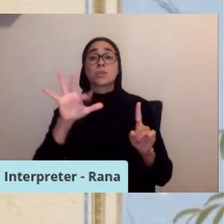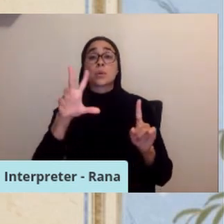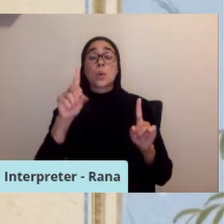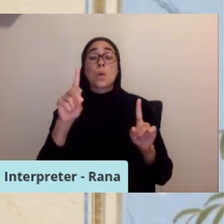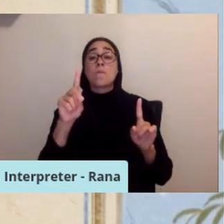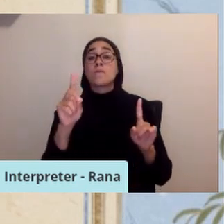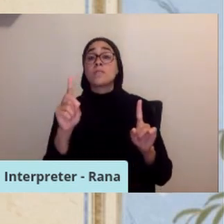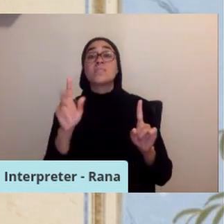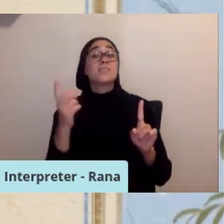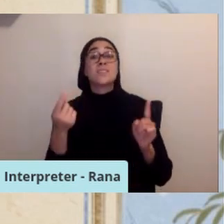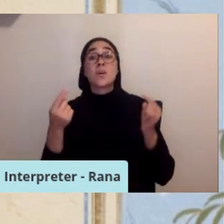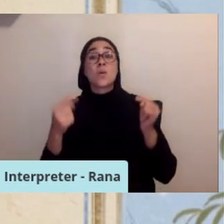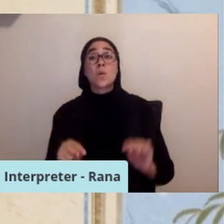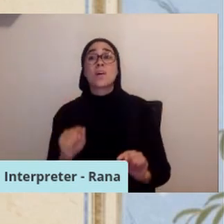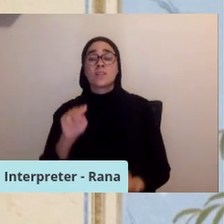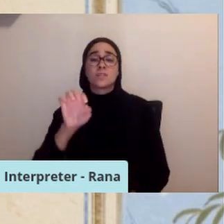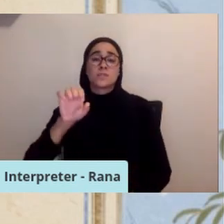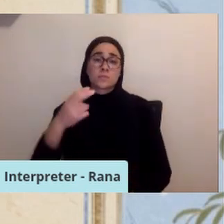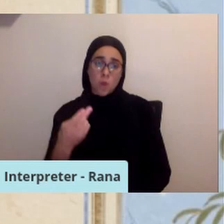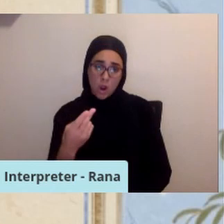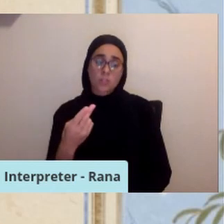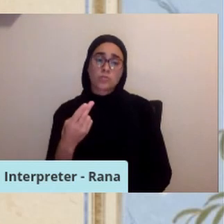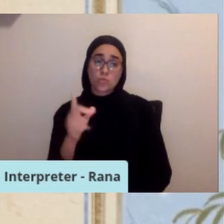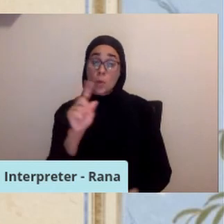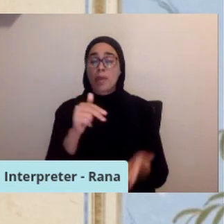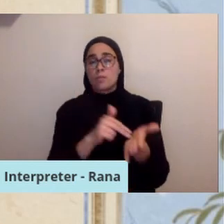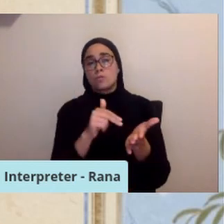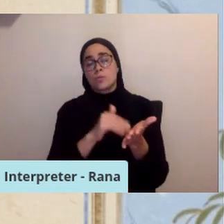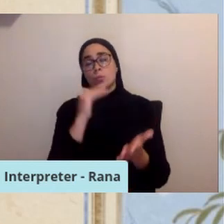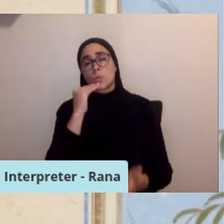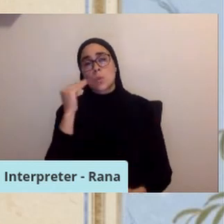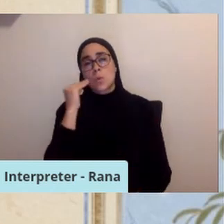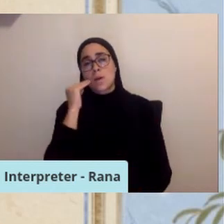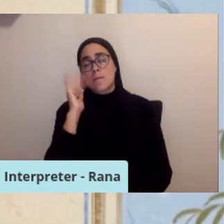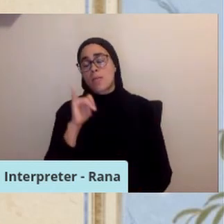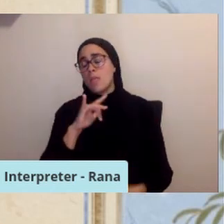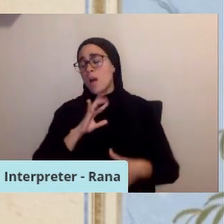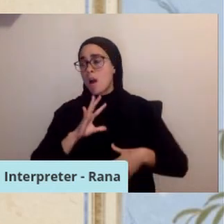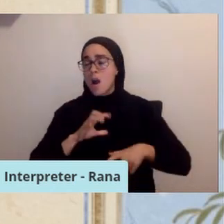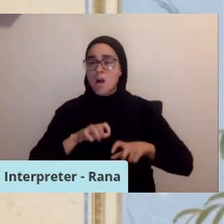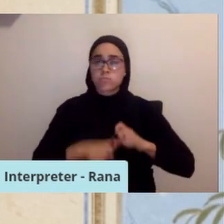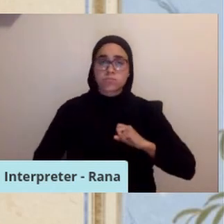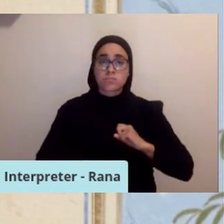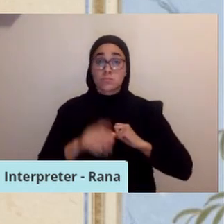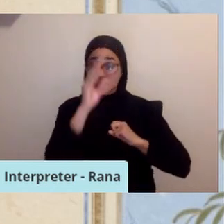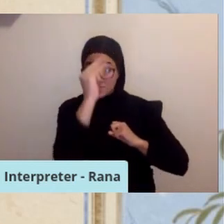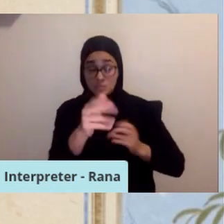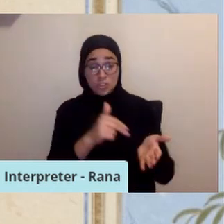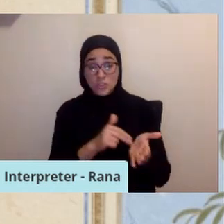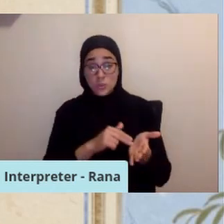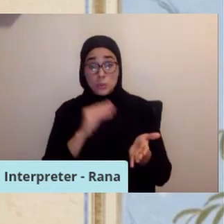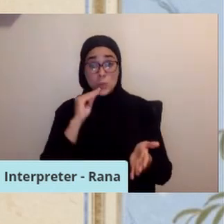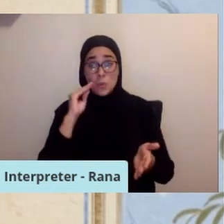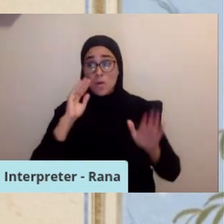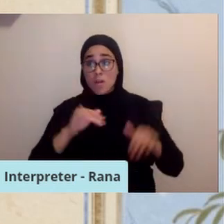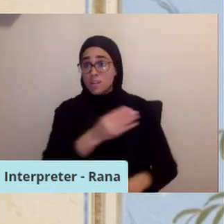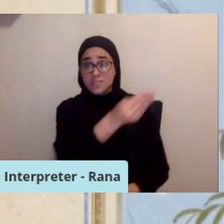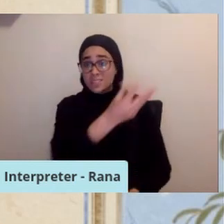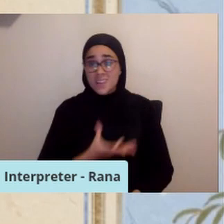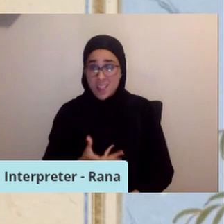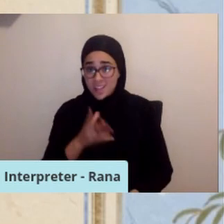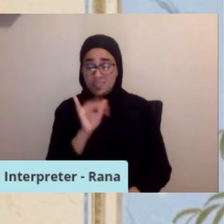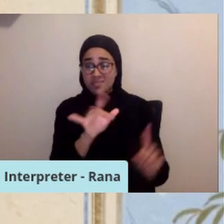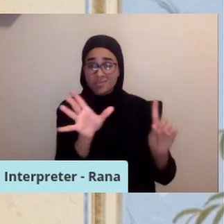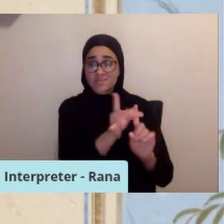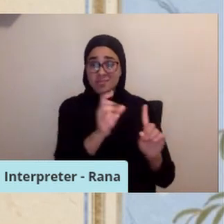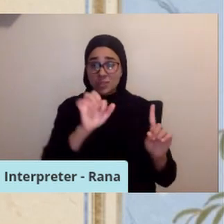was, total very, very devastating. In fact, the nursing home didn't even tell us that that's what was happening. There was a